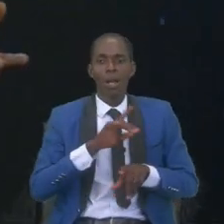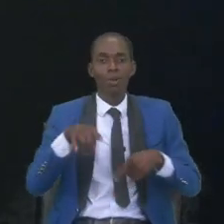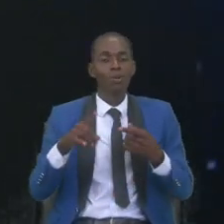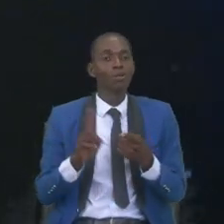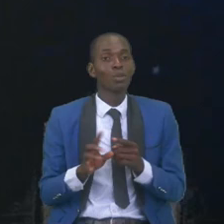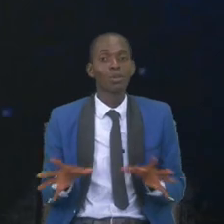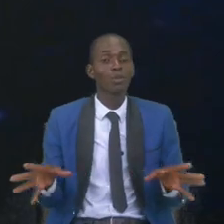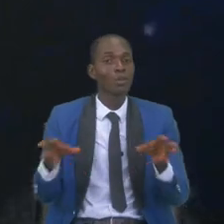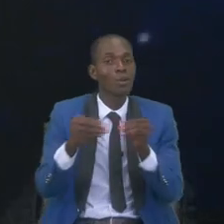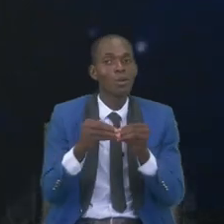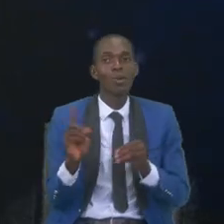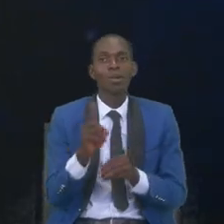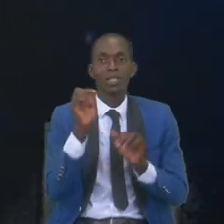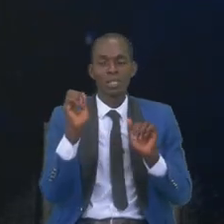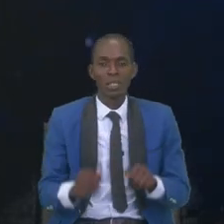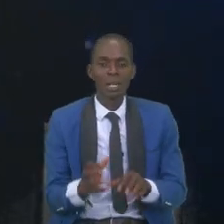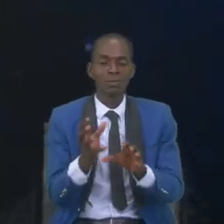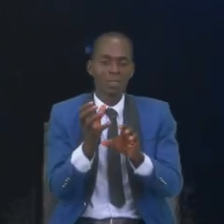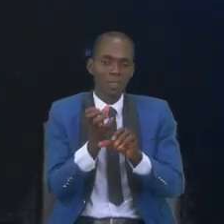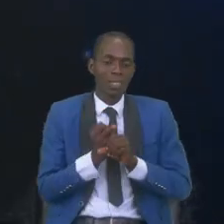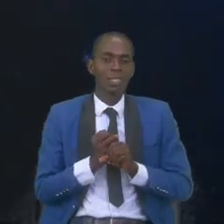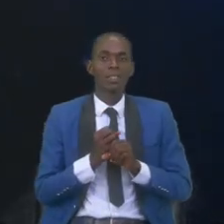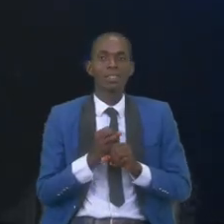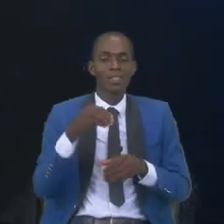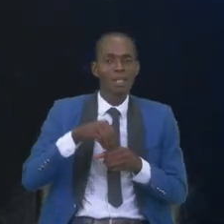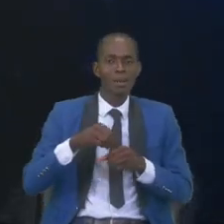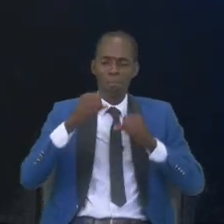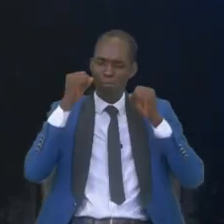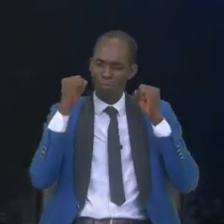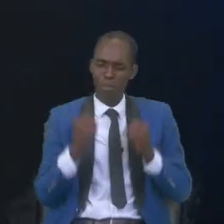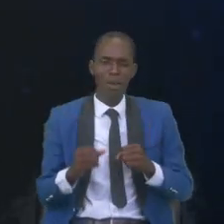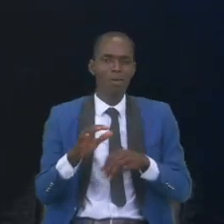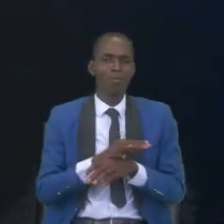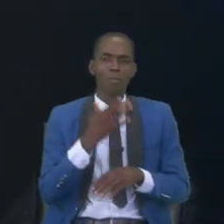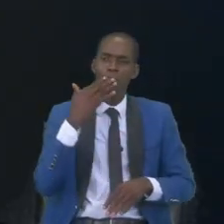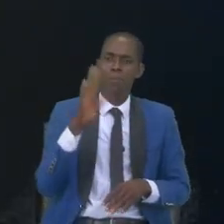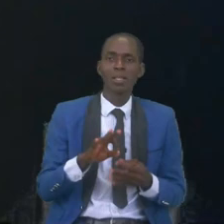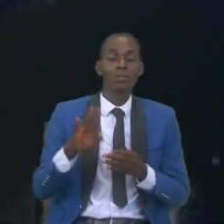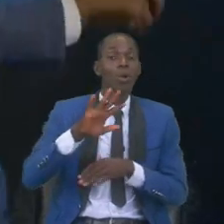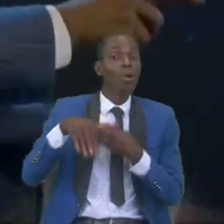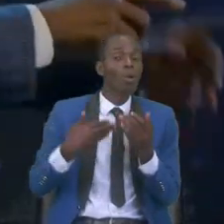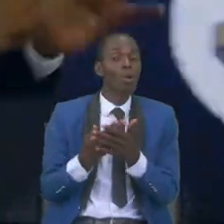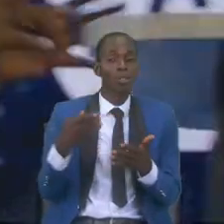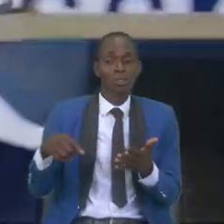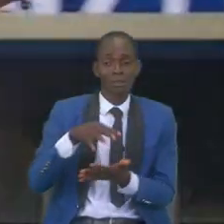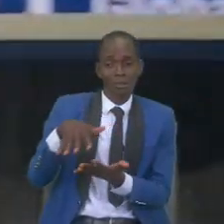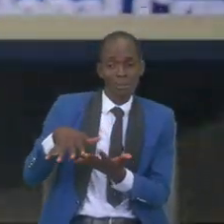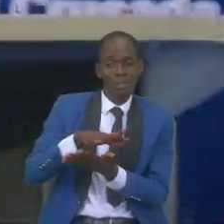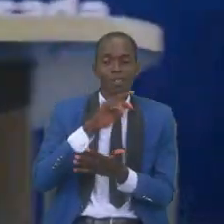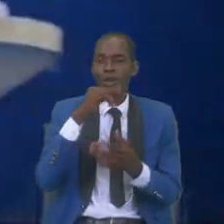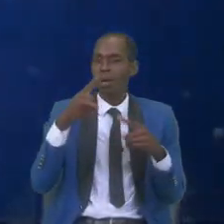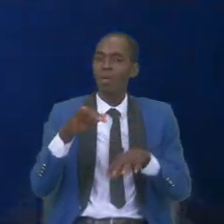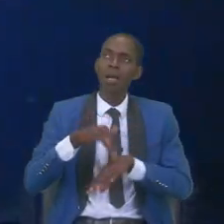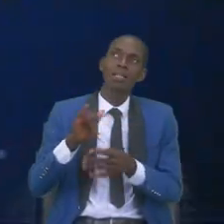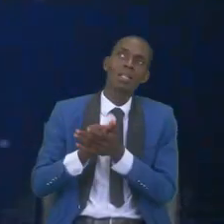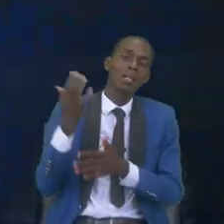where they can take in powerful evil spirits. All those things were not there at that time. And those things that happen